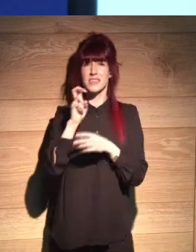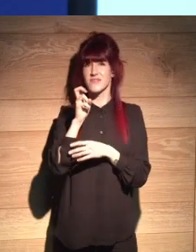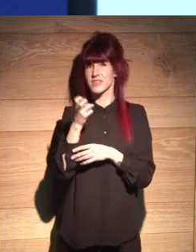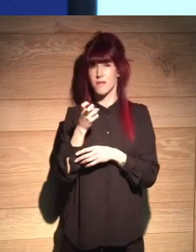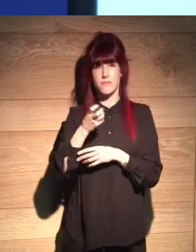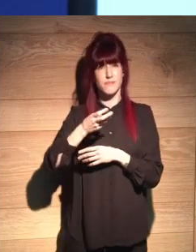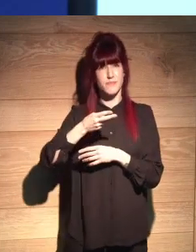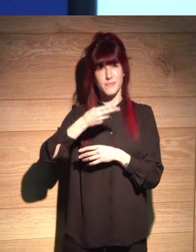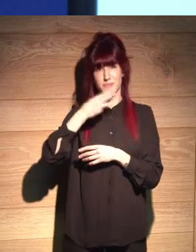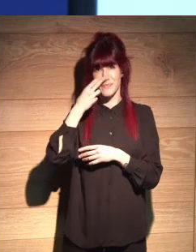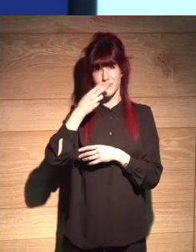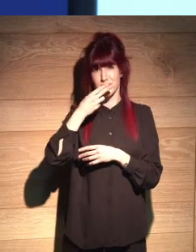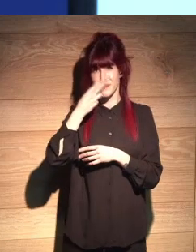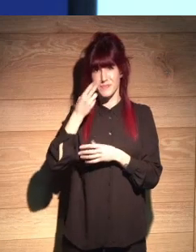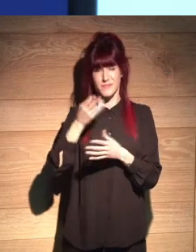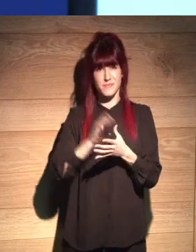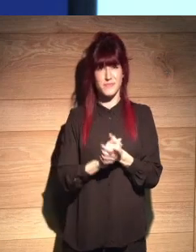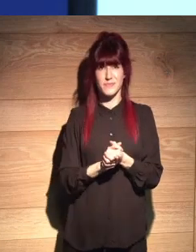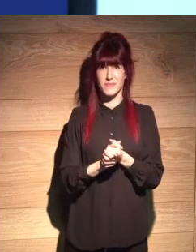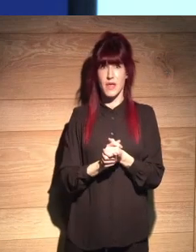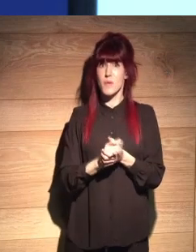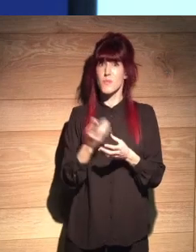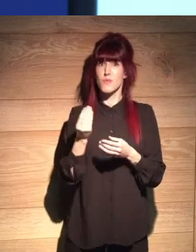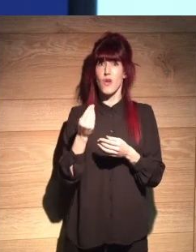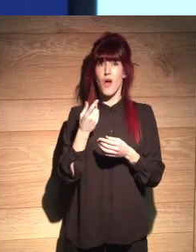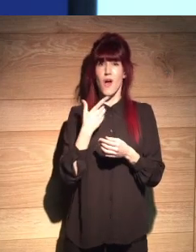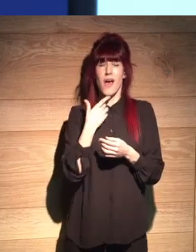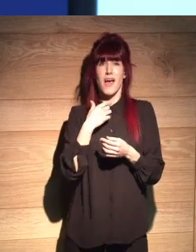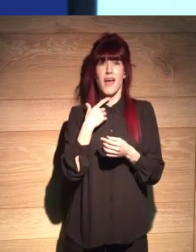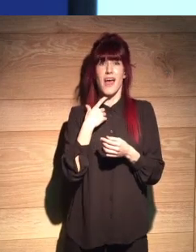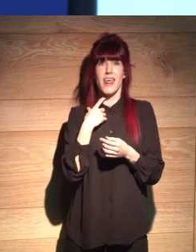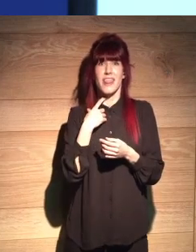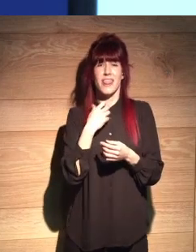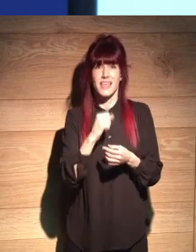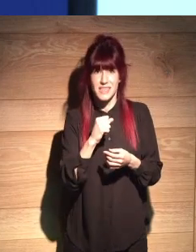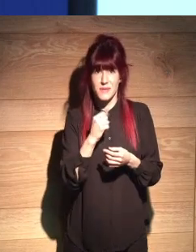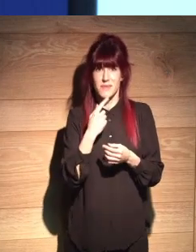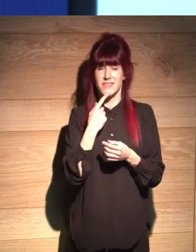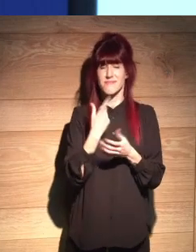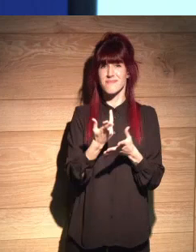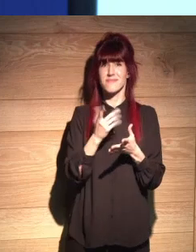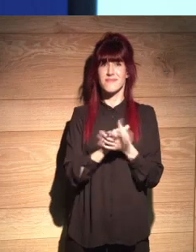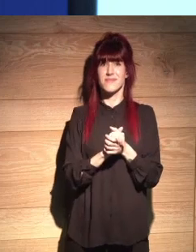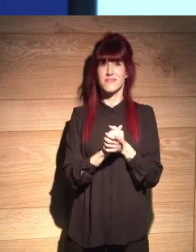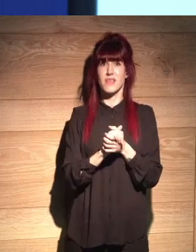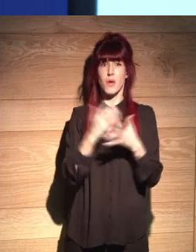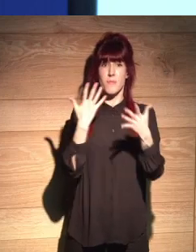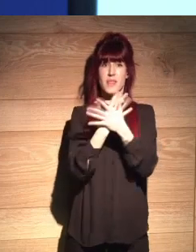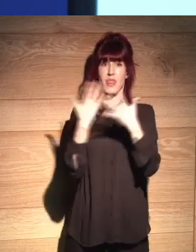So combining different dimensions of diversity will increasing performance